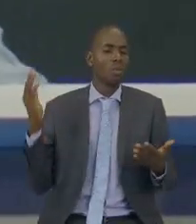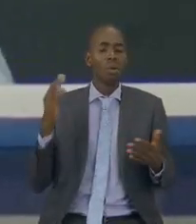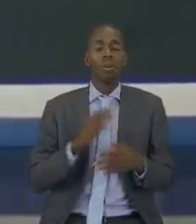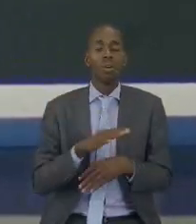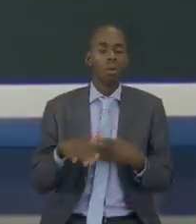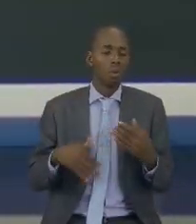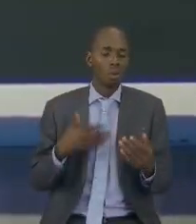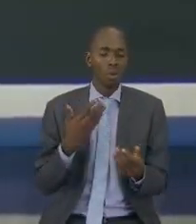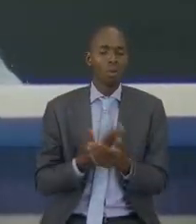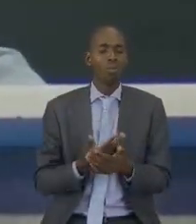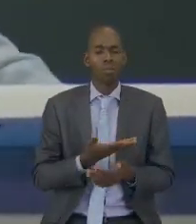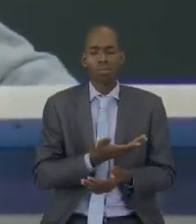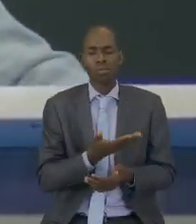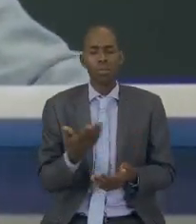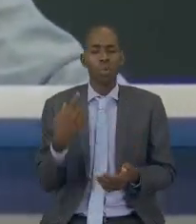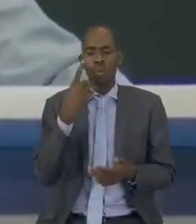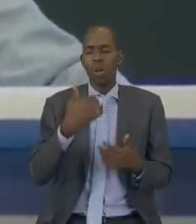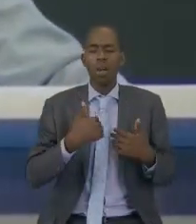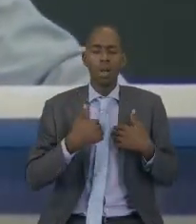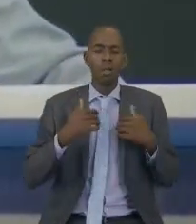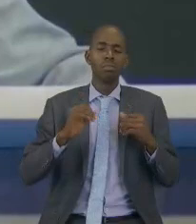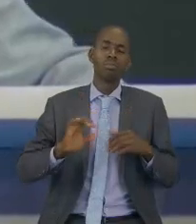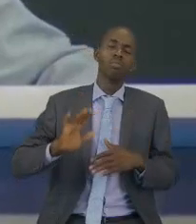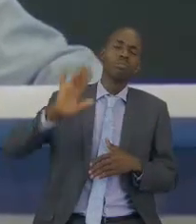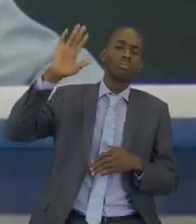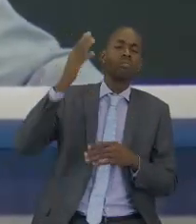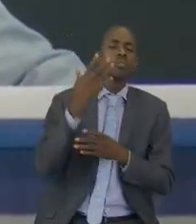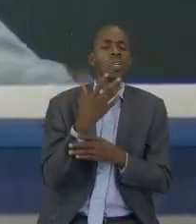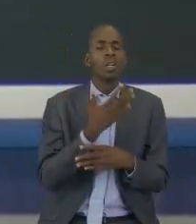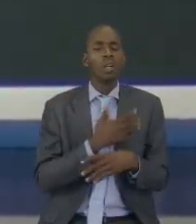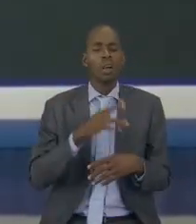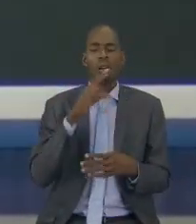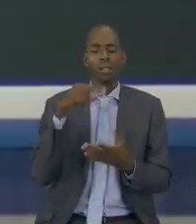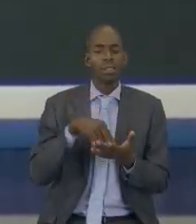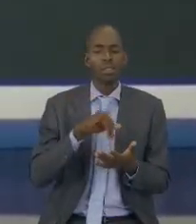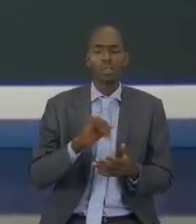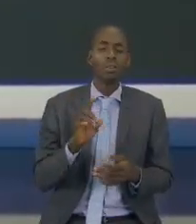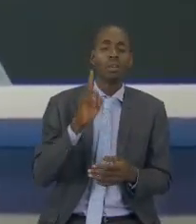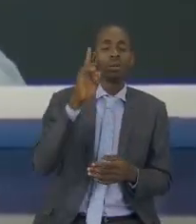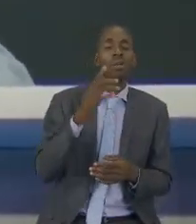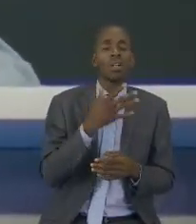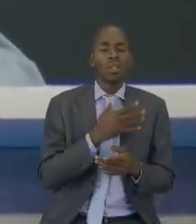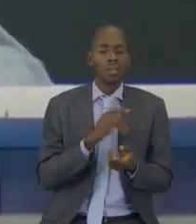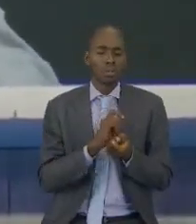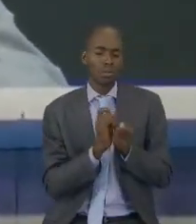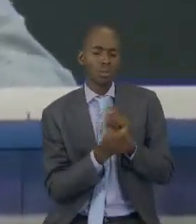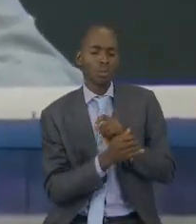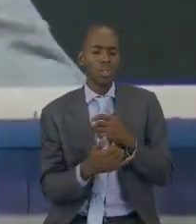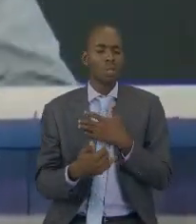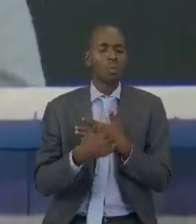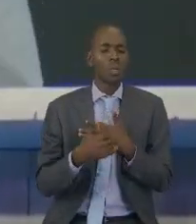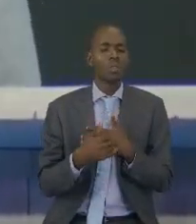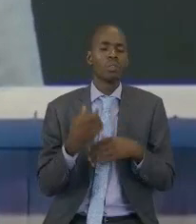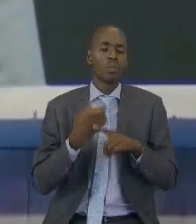these who have raised up their hands and they're standing up and they're turning their backs on the